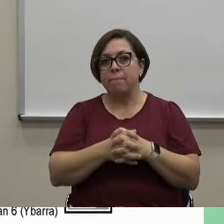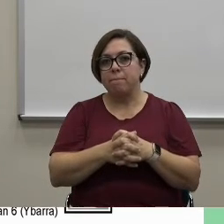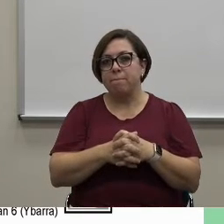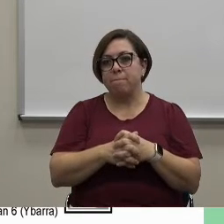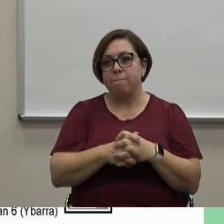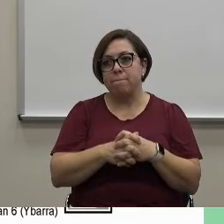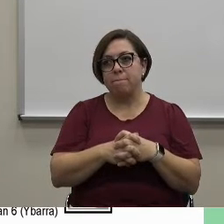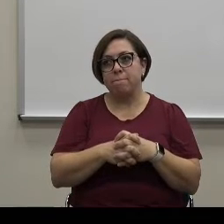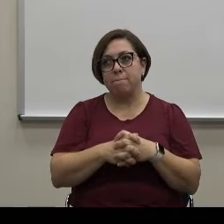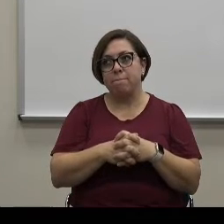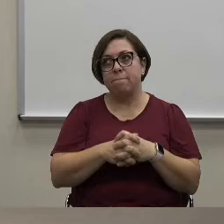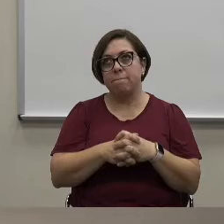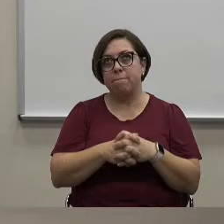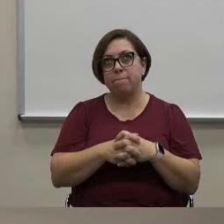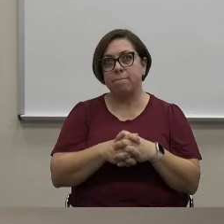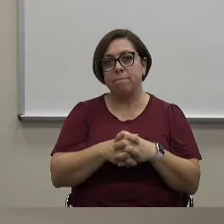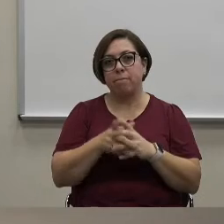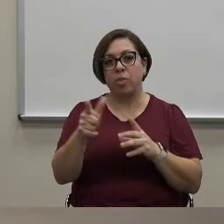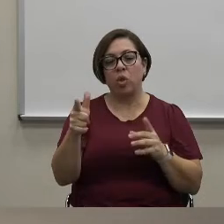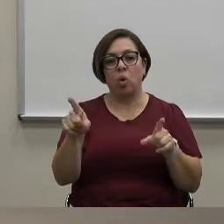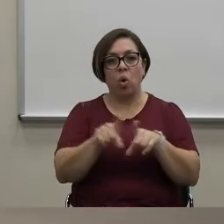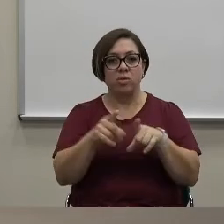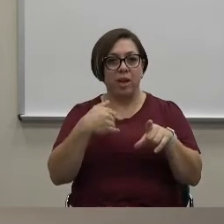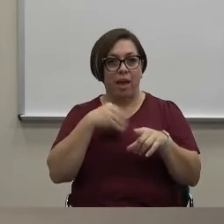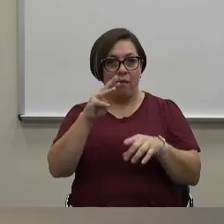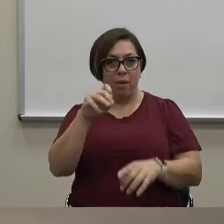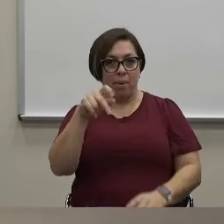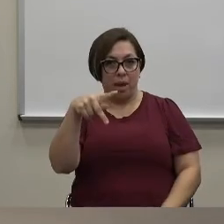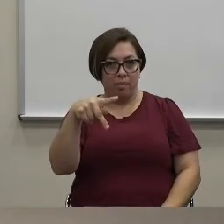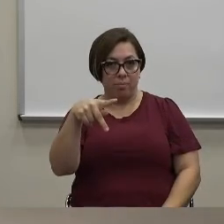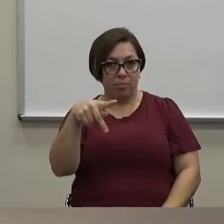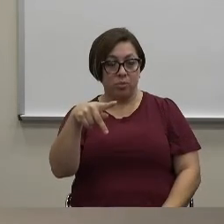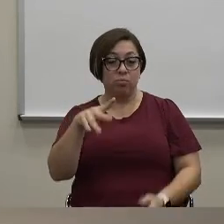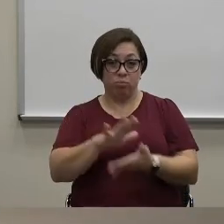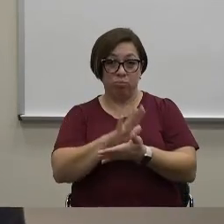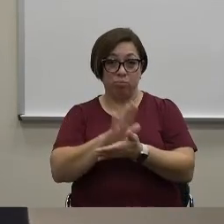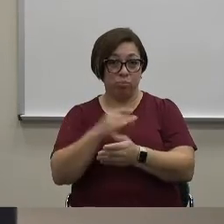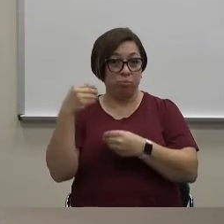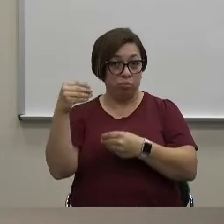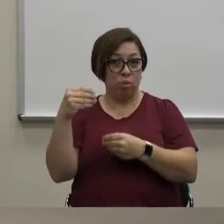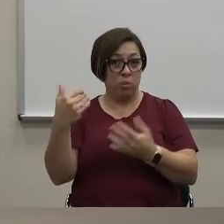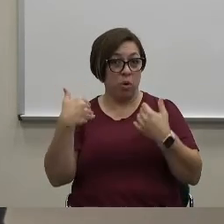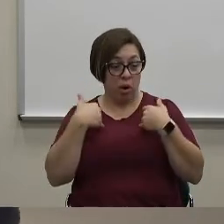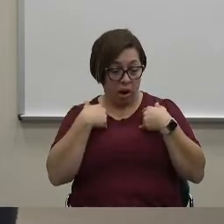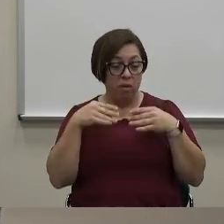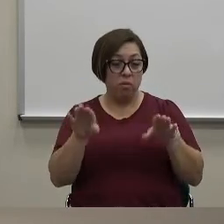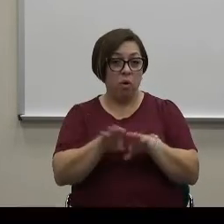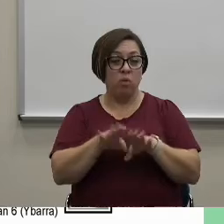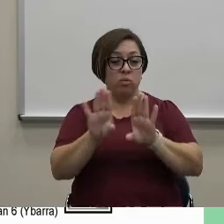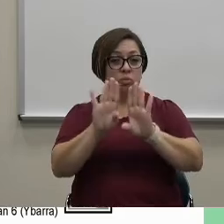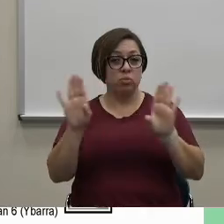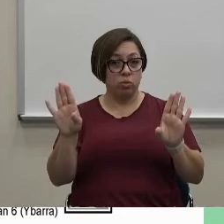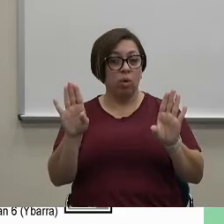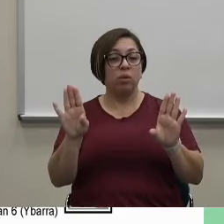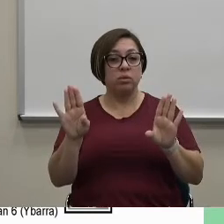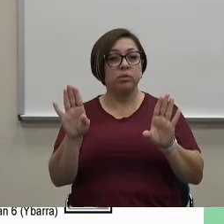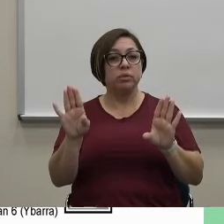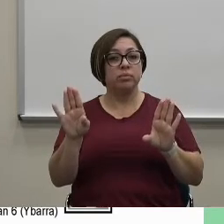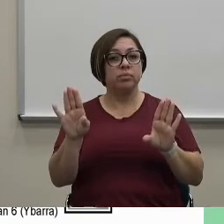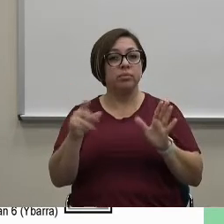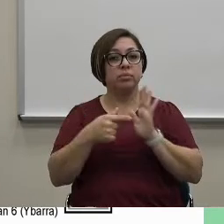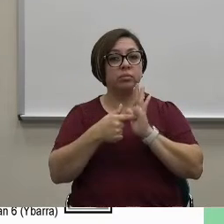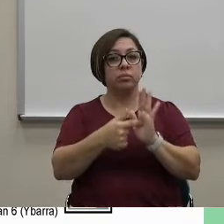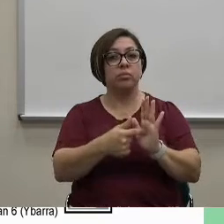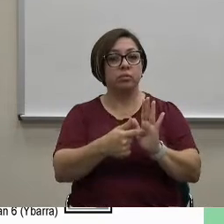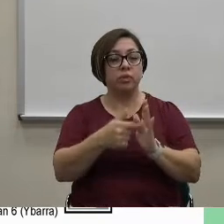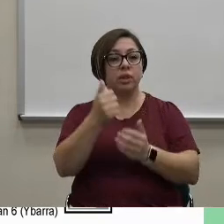oh, and here's also a map. Again, this is available as a handout also on the wall there, showing each of the precincts and where